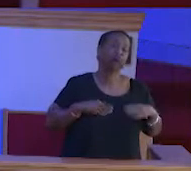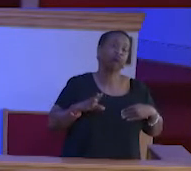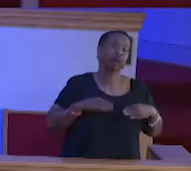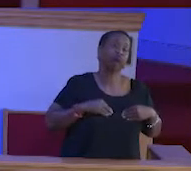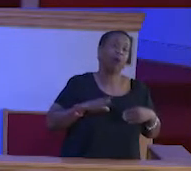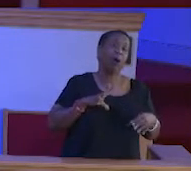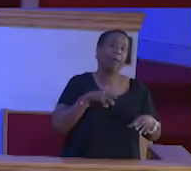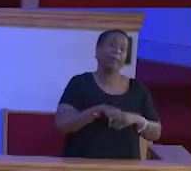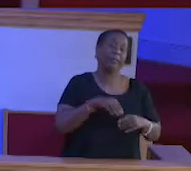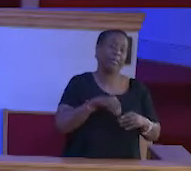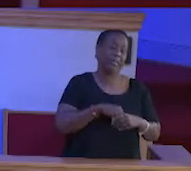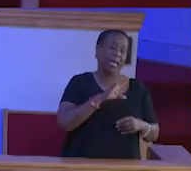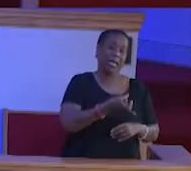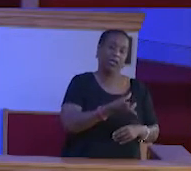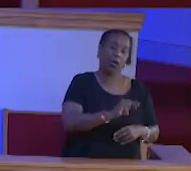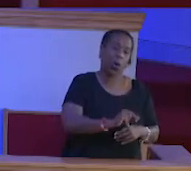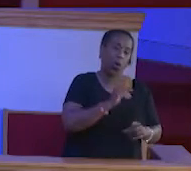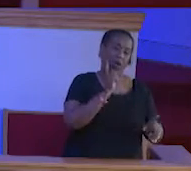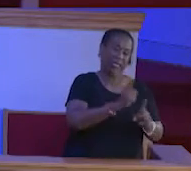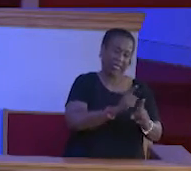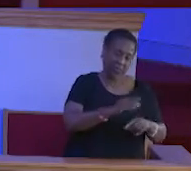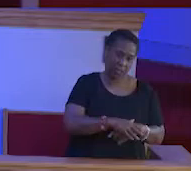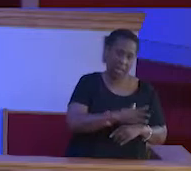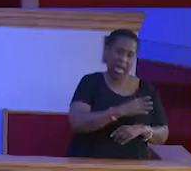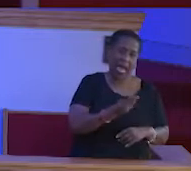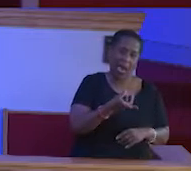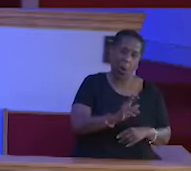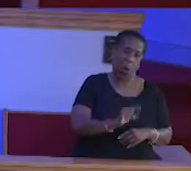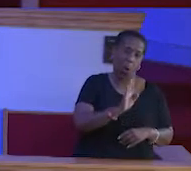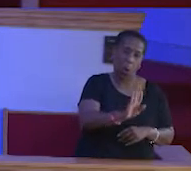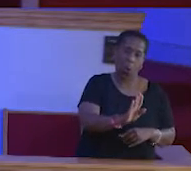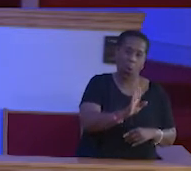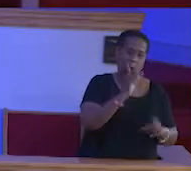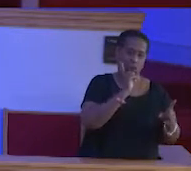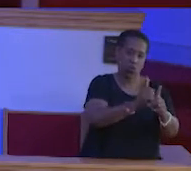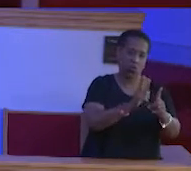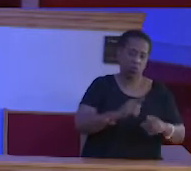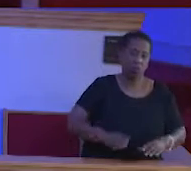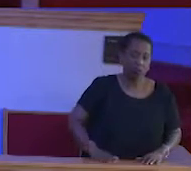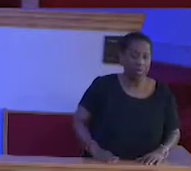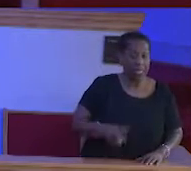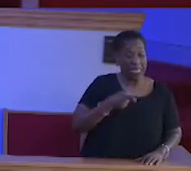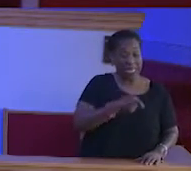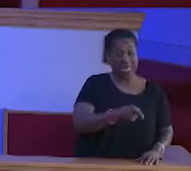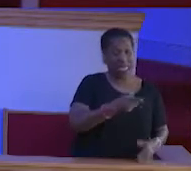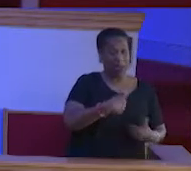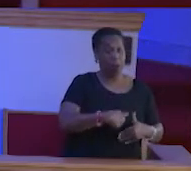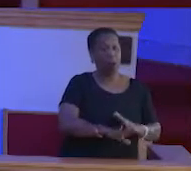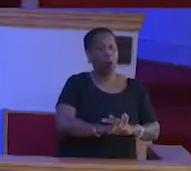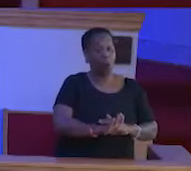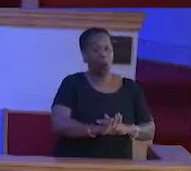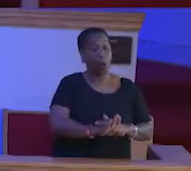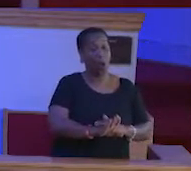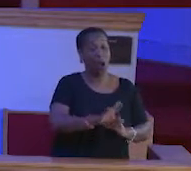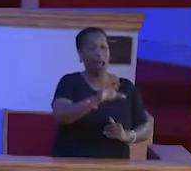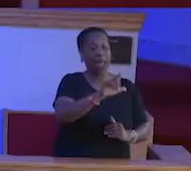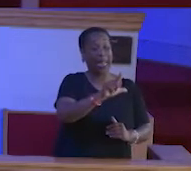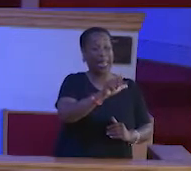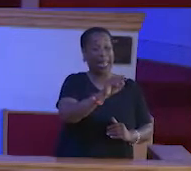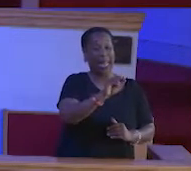participant in his own destiny and his own destination. He's born